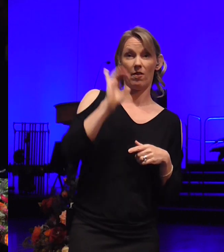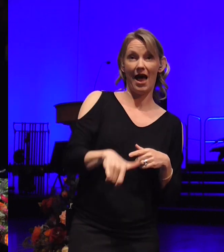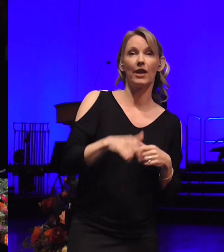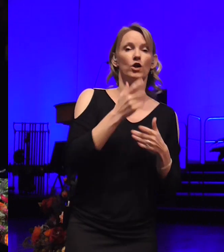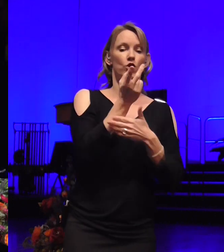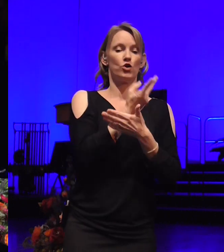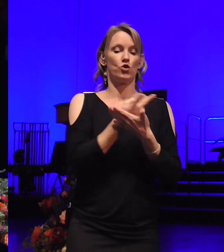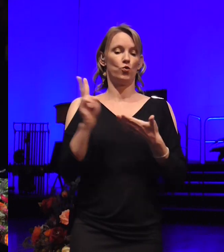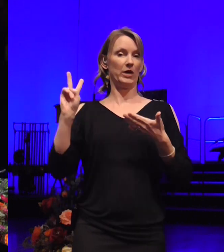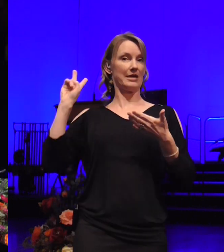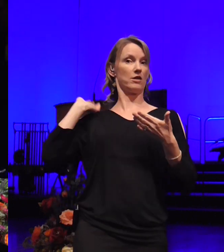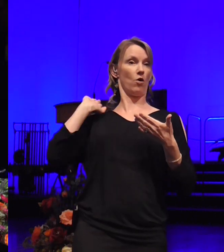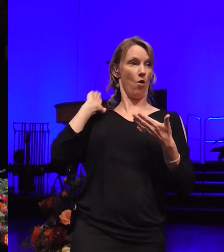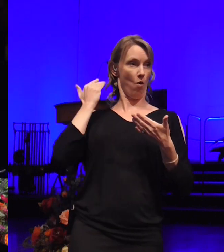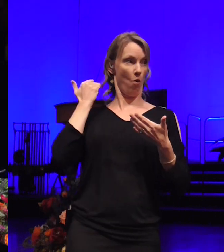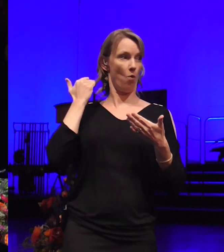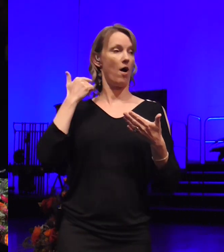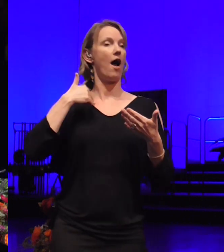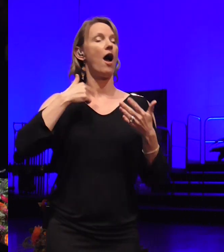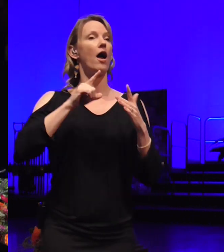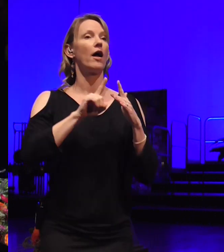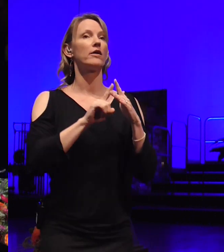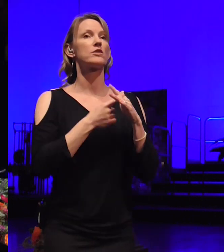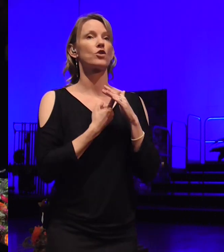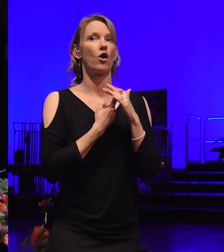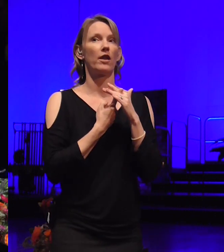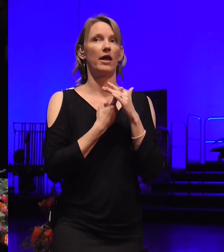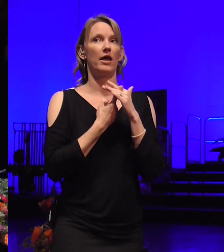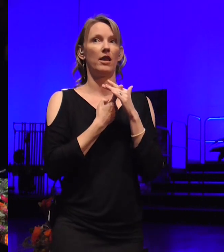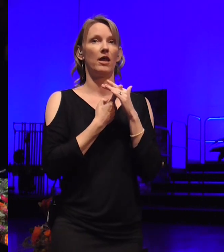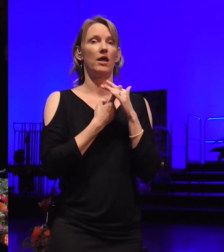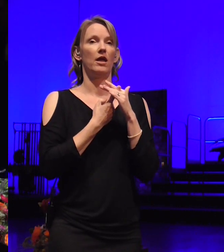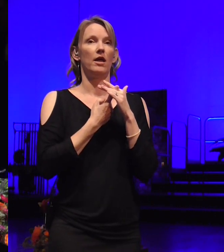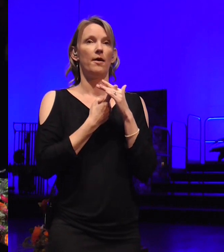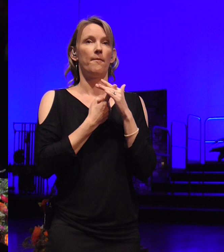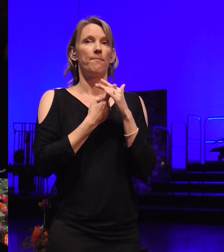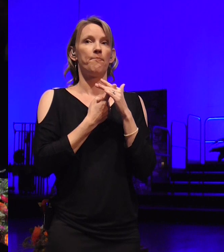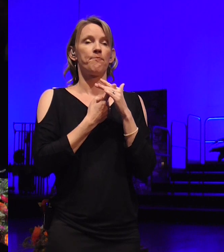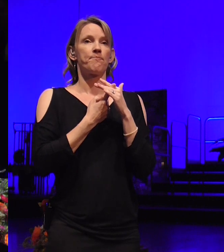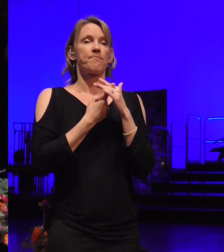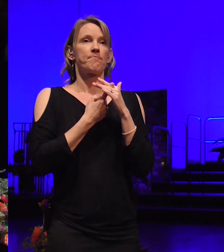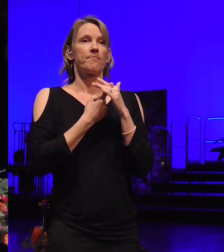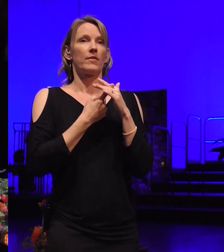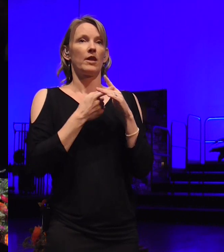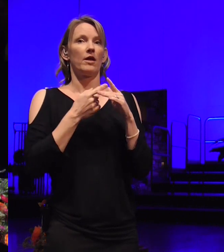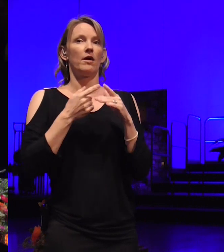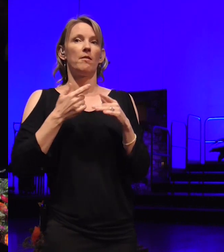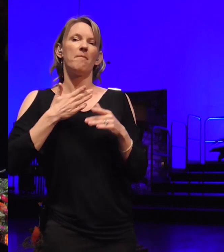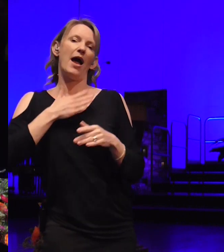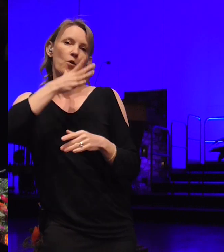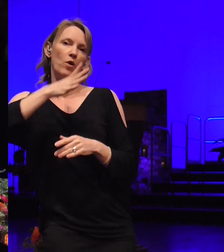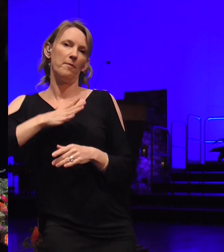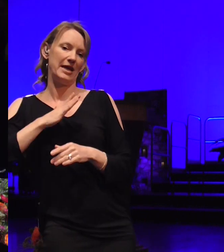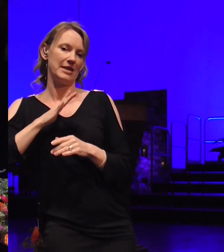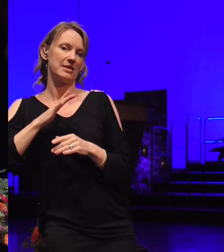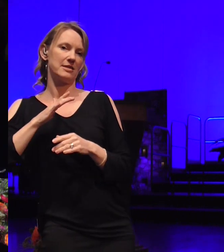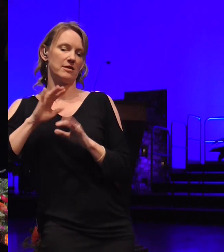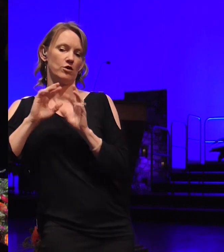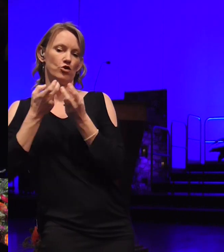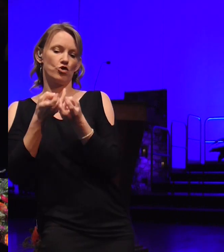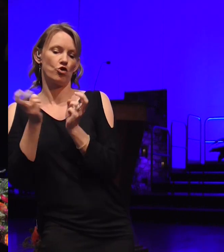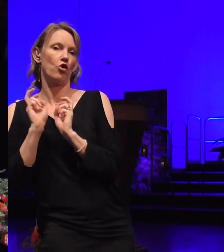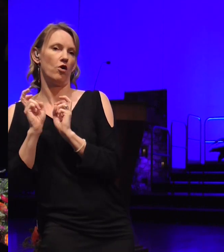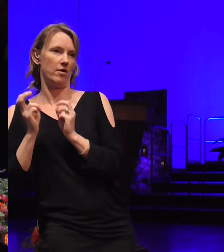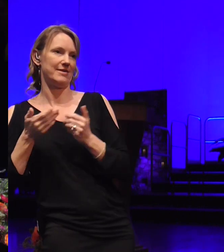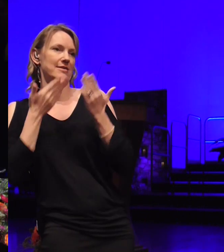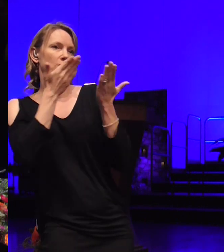is because 2 weeks ago, I began, at the suggestion of my beautiful women's circle, to read a